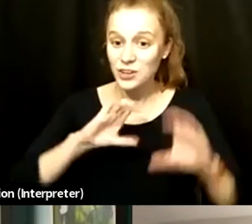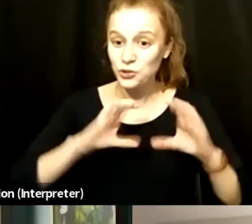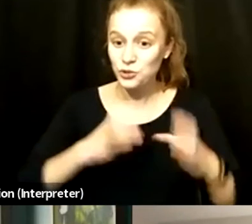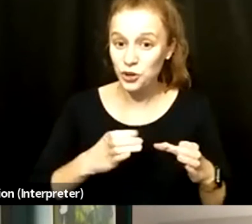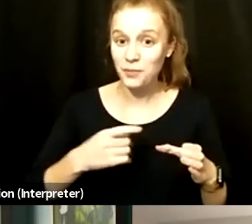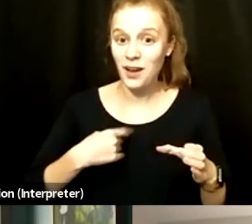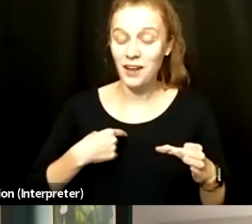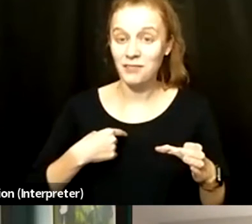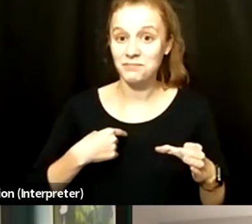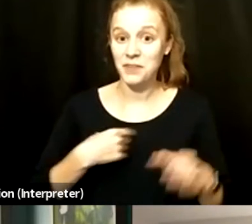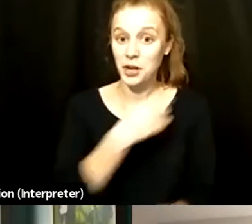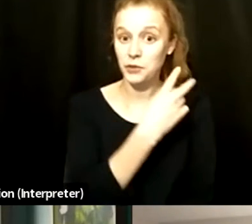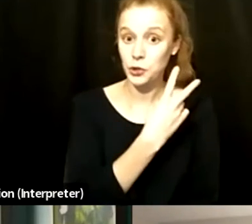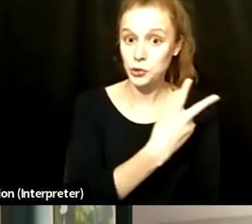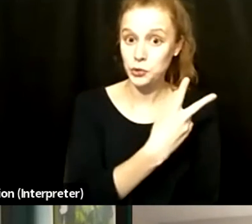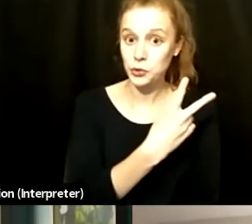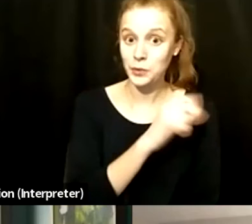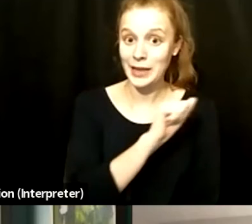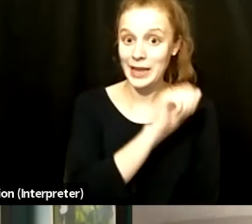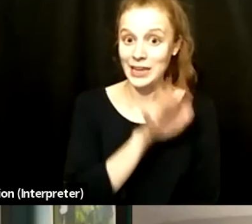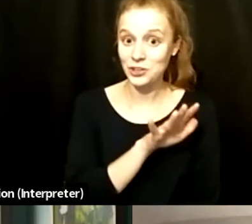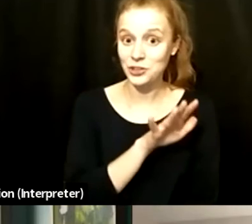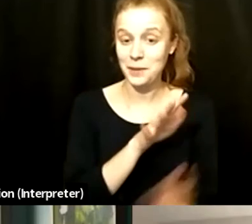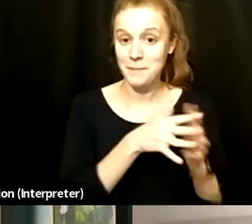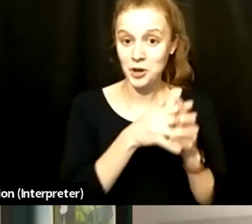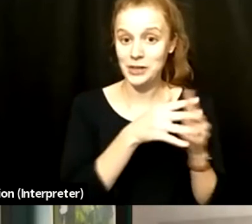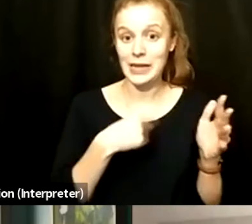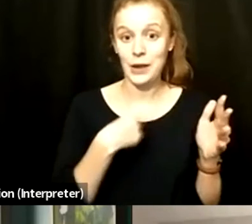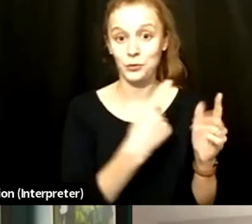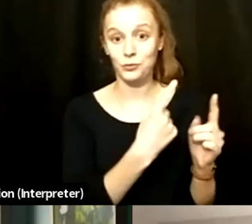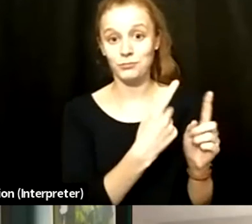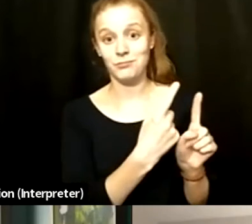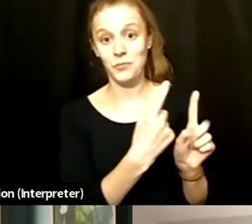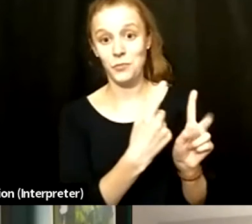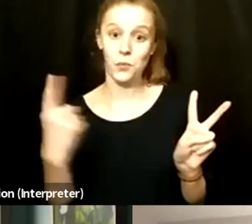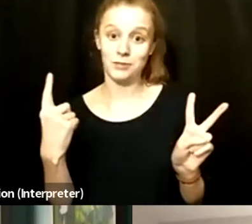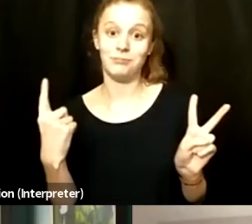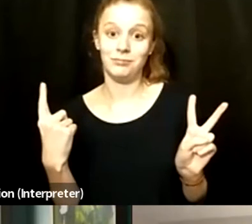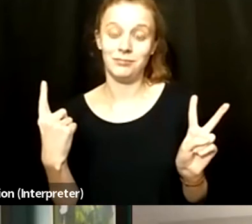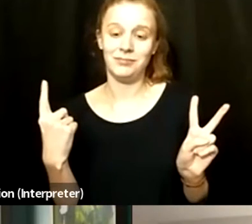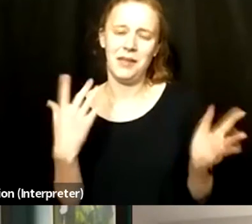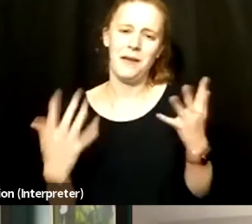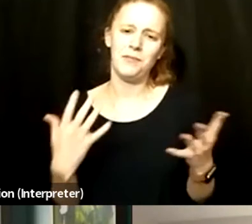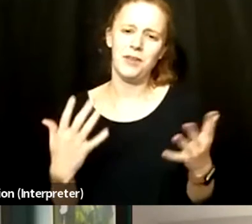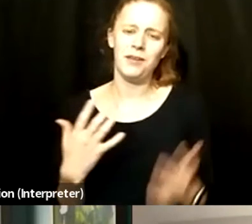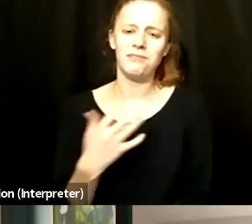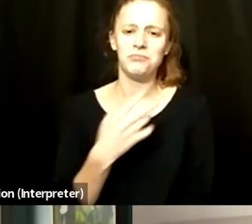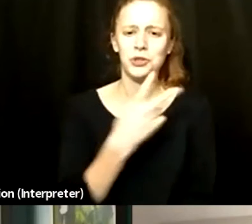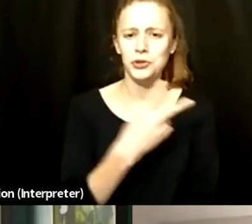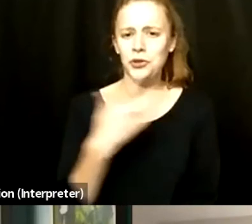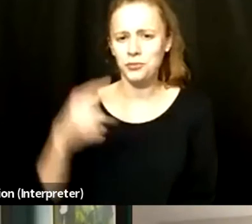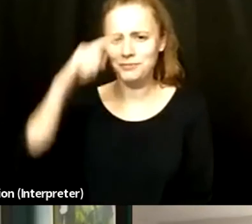of 2 Asian Americans in all of the group, and then there were like 2 or 3 black